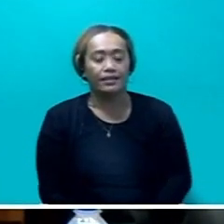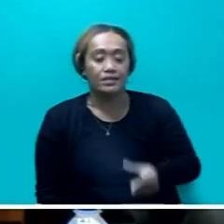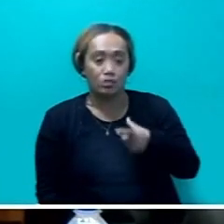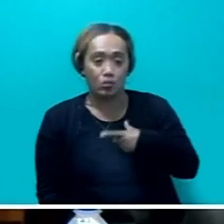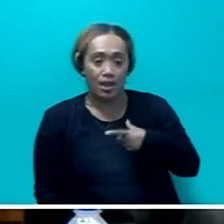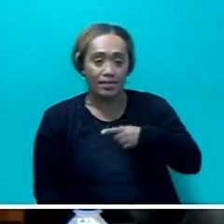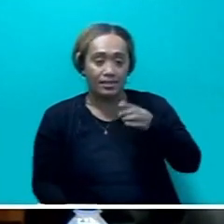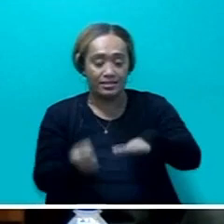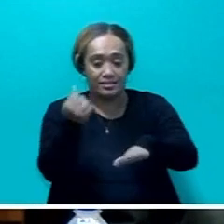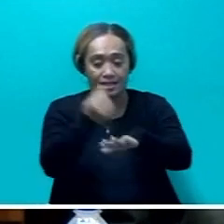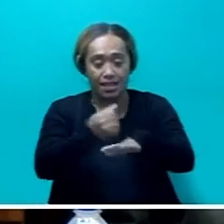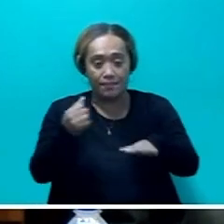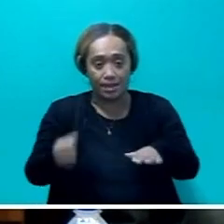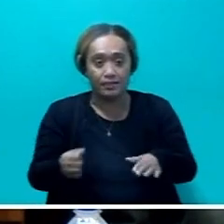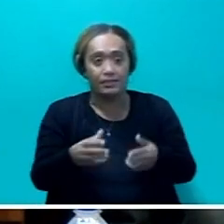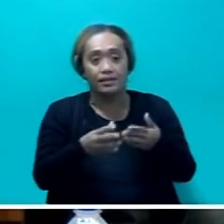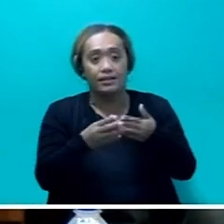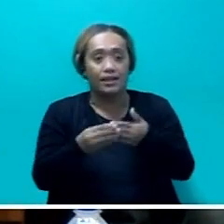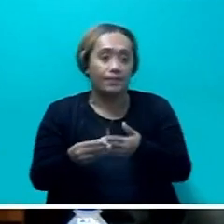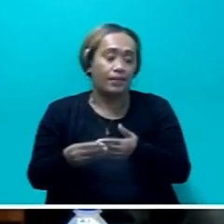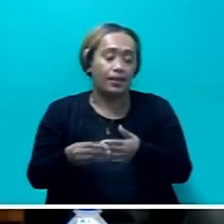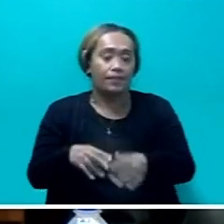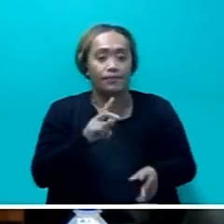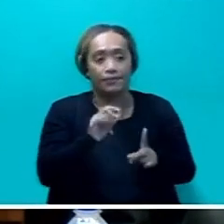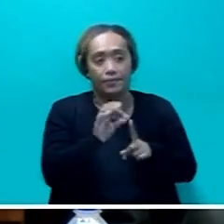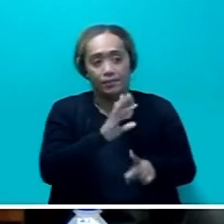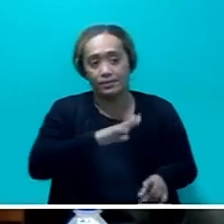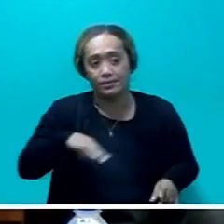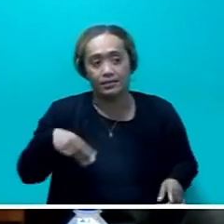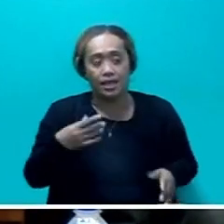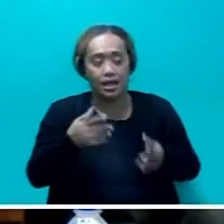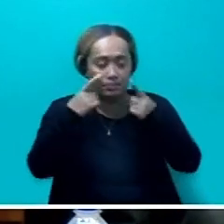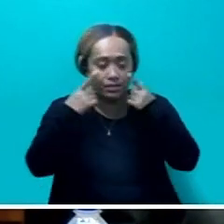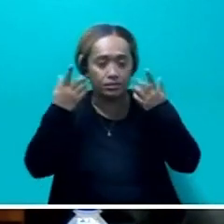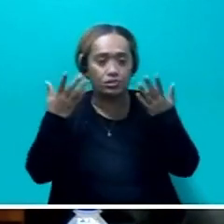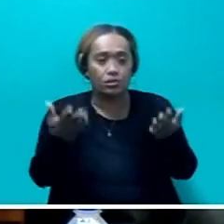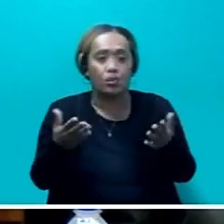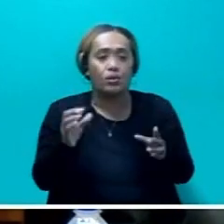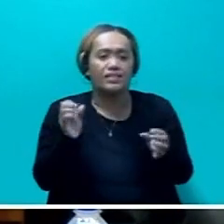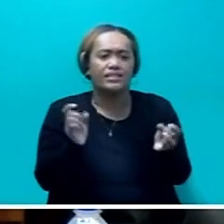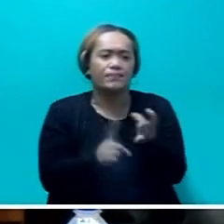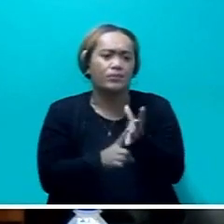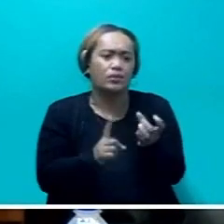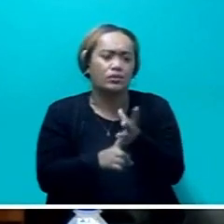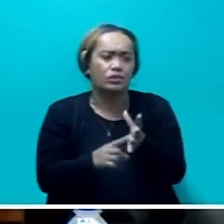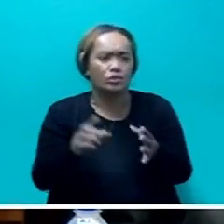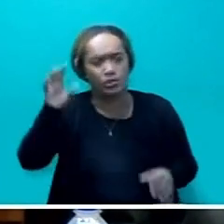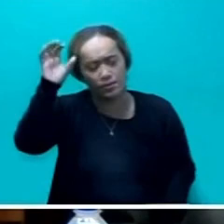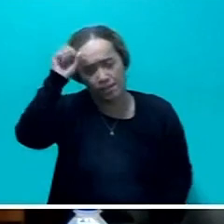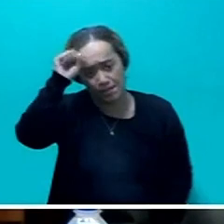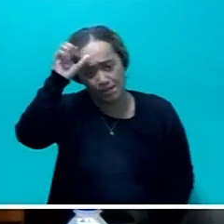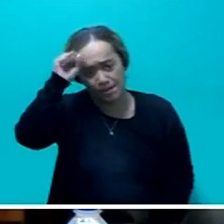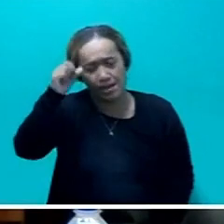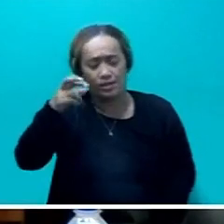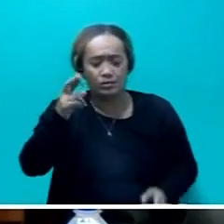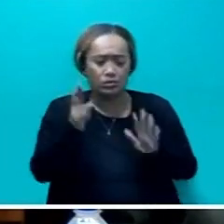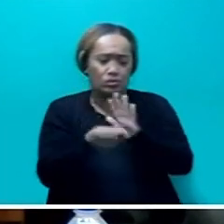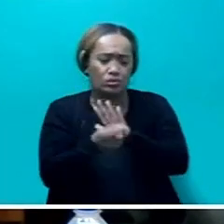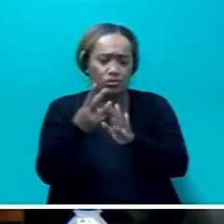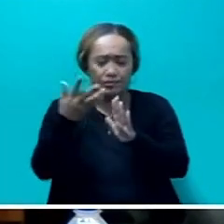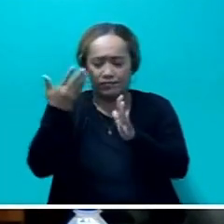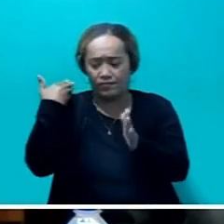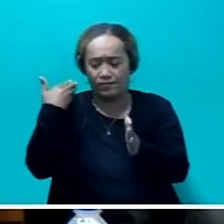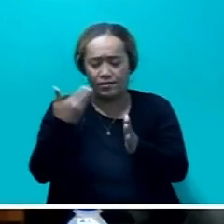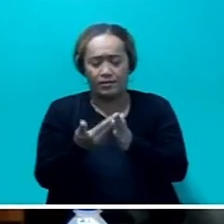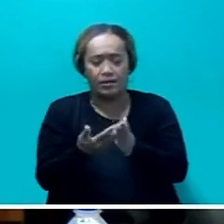the Honourable Prime Minister Sitiveni Rabuka, believes Girmit Day is important to remember and reflect on the struggles